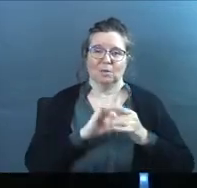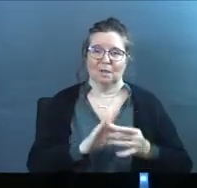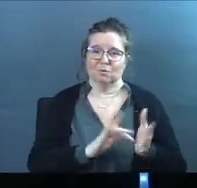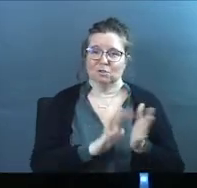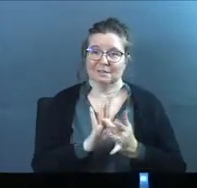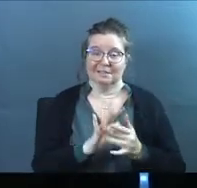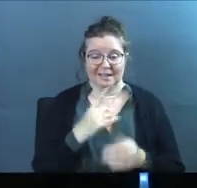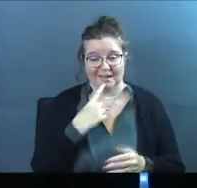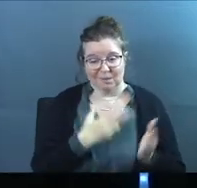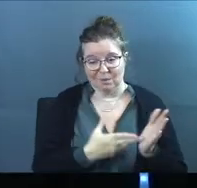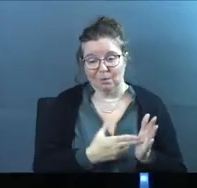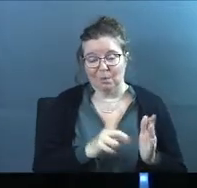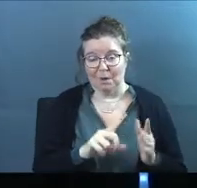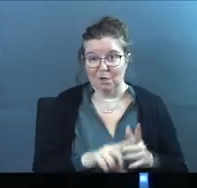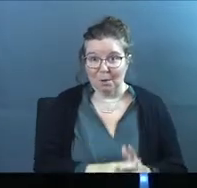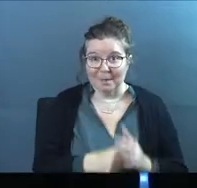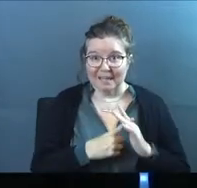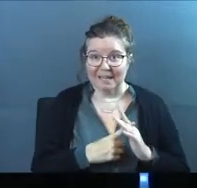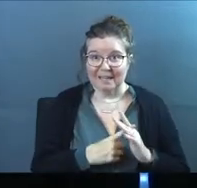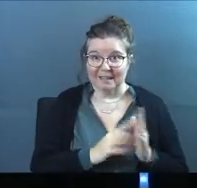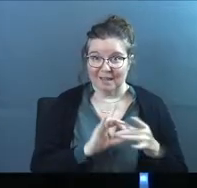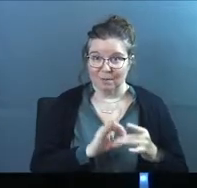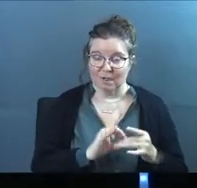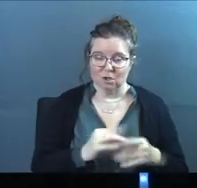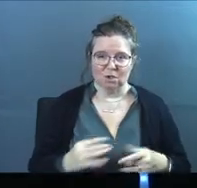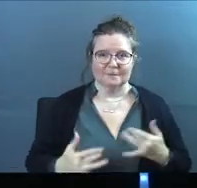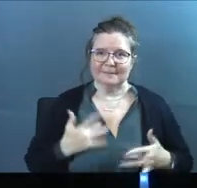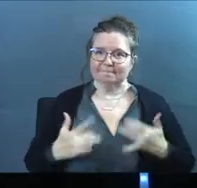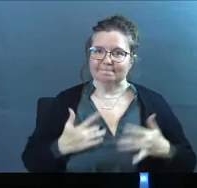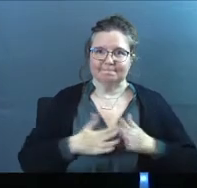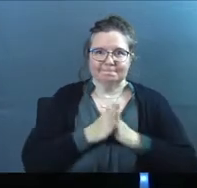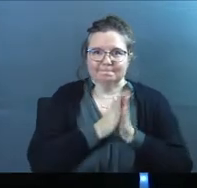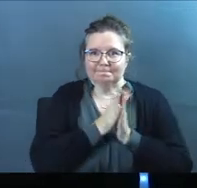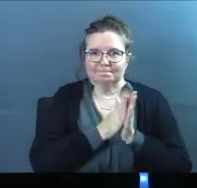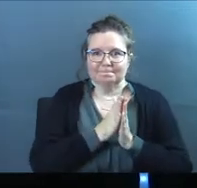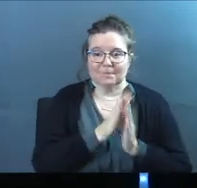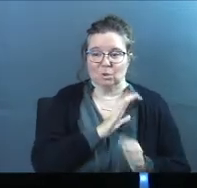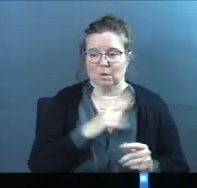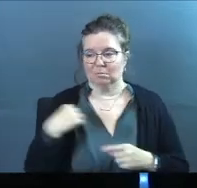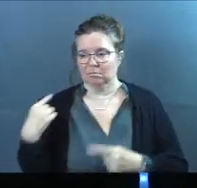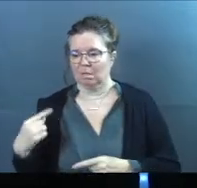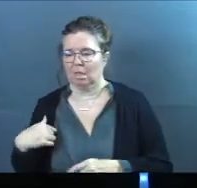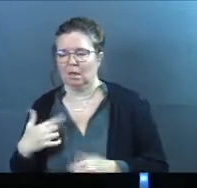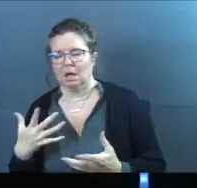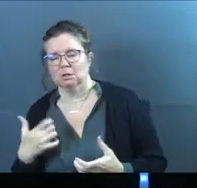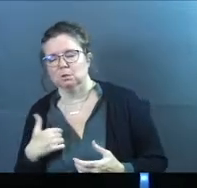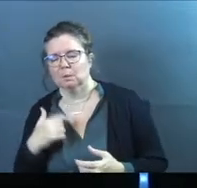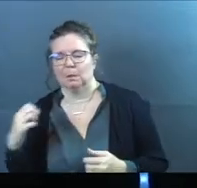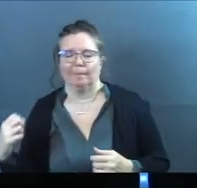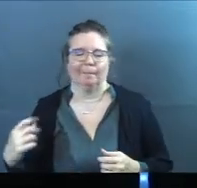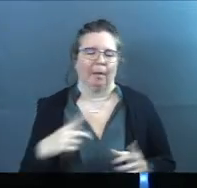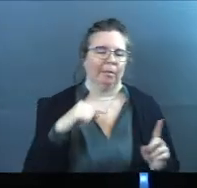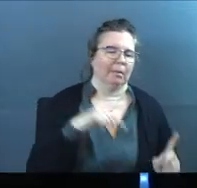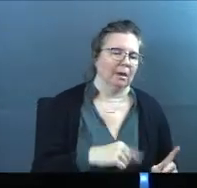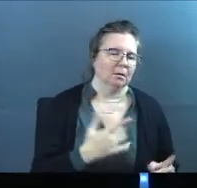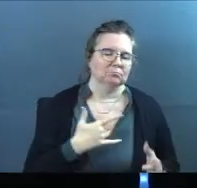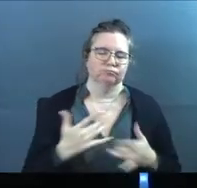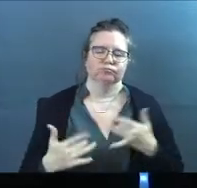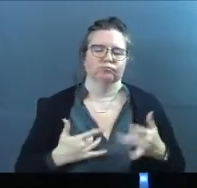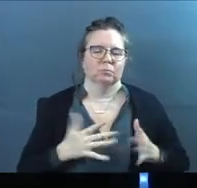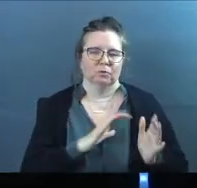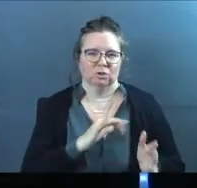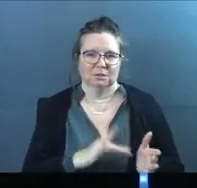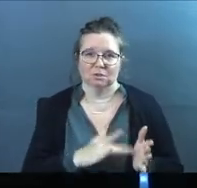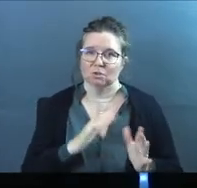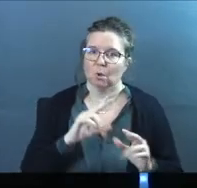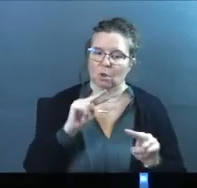with Jesus. And can I tell you the truth? When you're beginning that relationship, you're on fire for the Lord. Christians who have been in it their whole lives are like, I just wish I was back at that place on fire for Jesus.